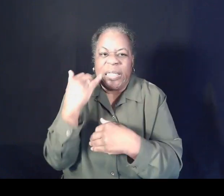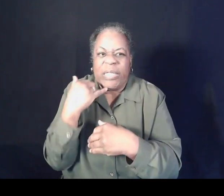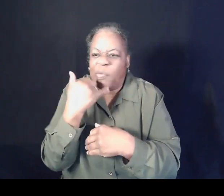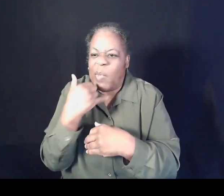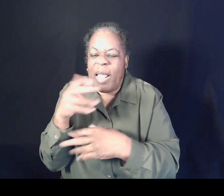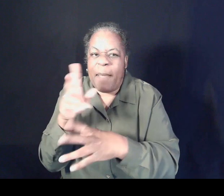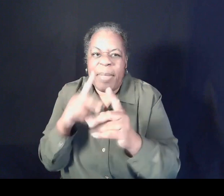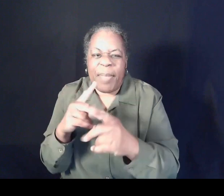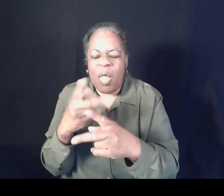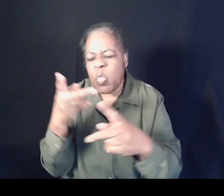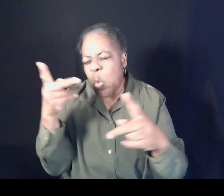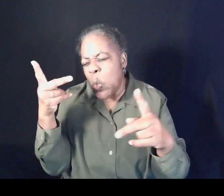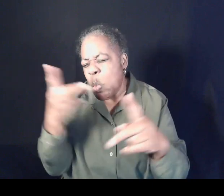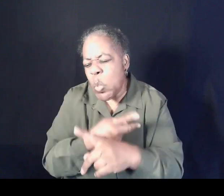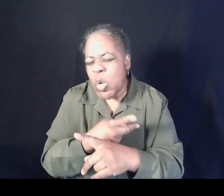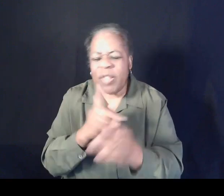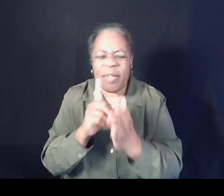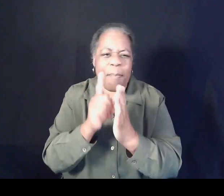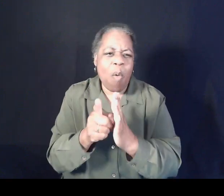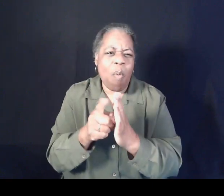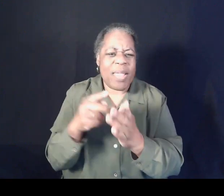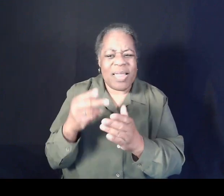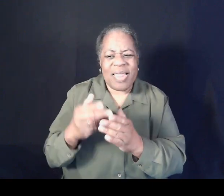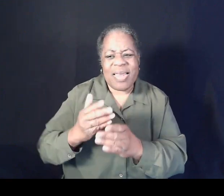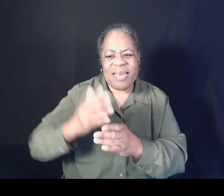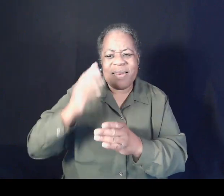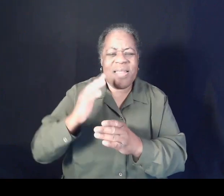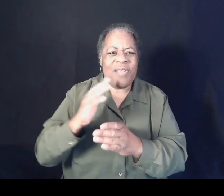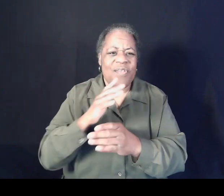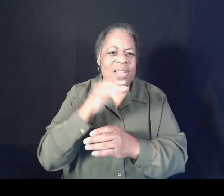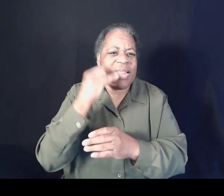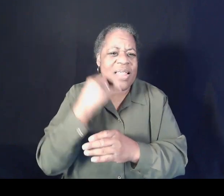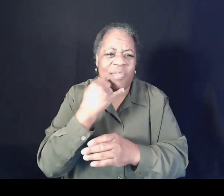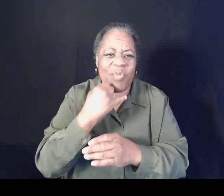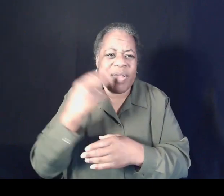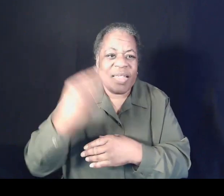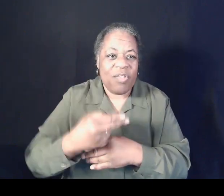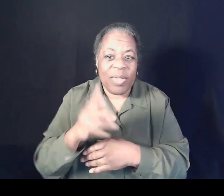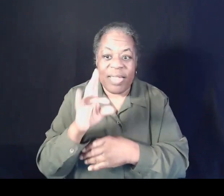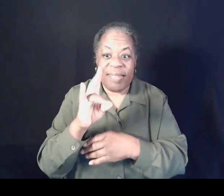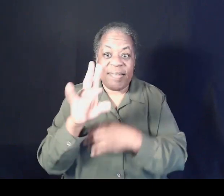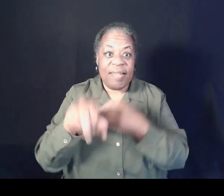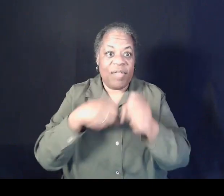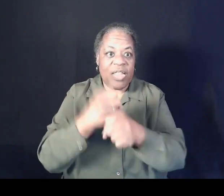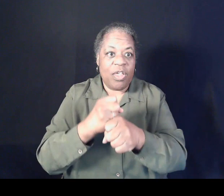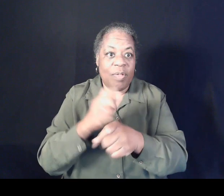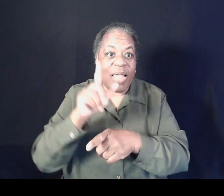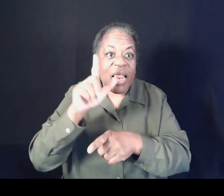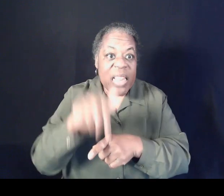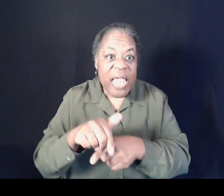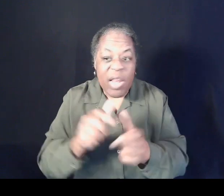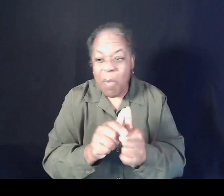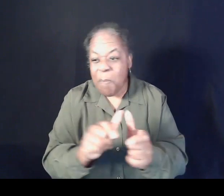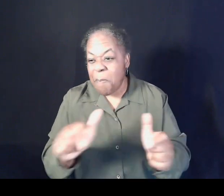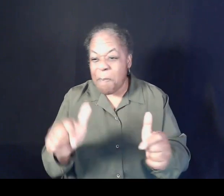in ancient Israel's history. 7 years later, a bigger and badder army eventually takes over that part of the